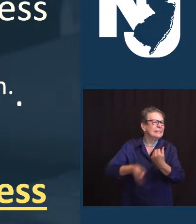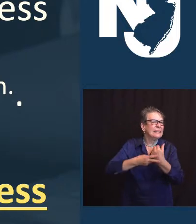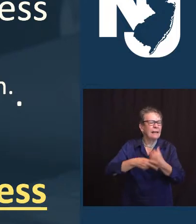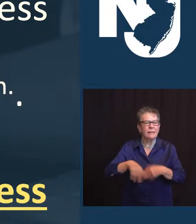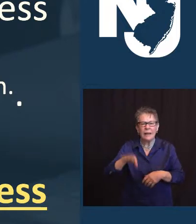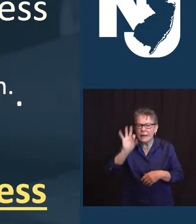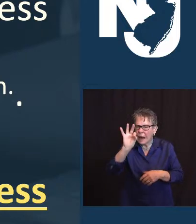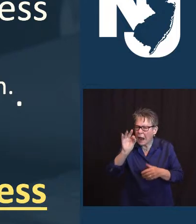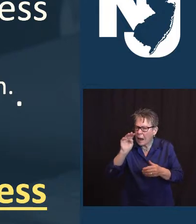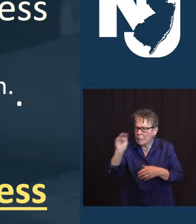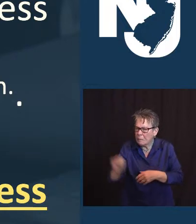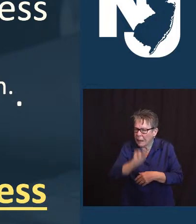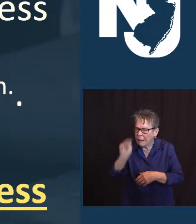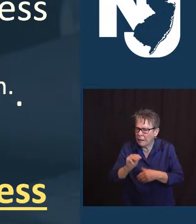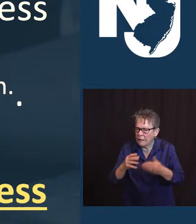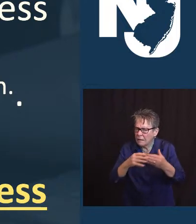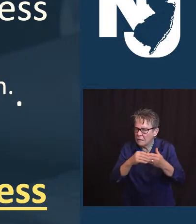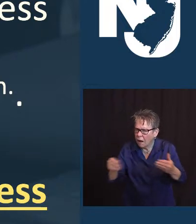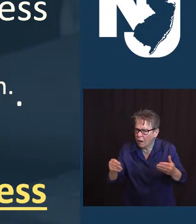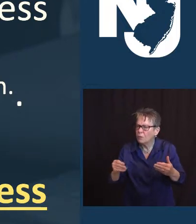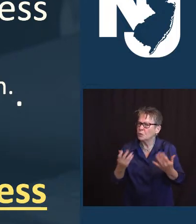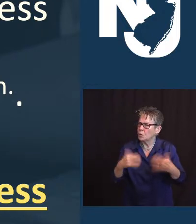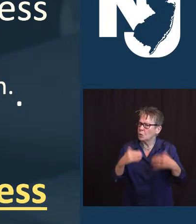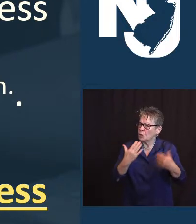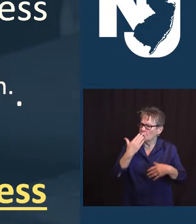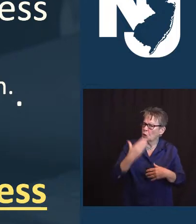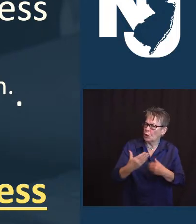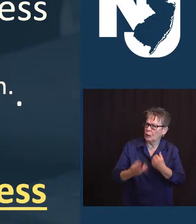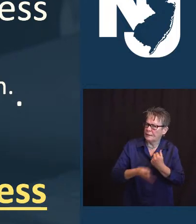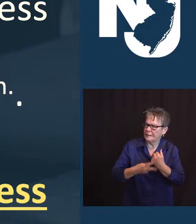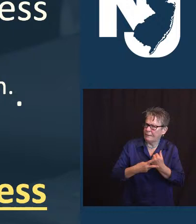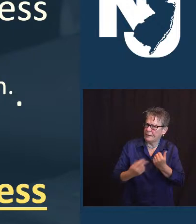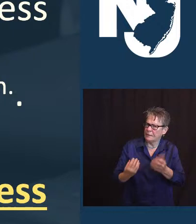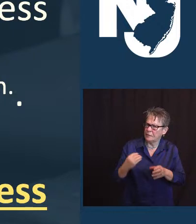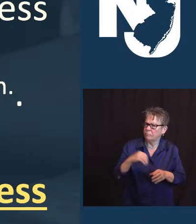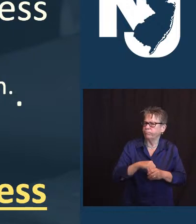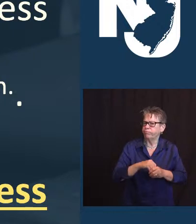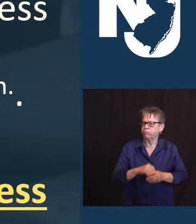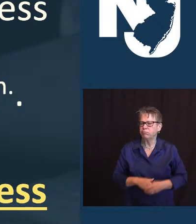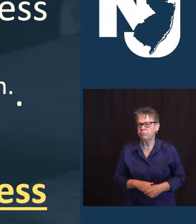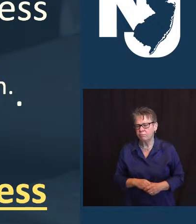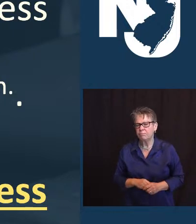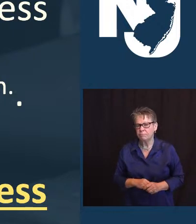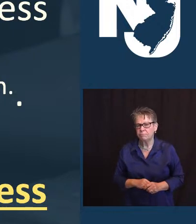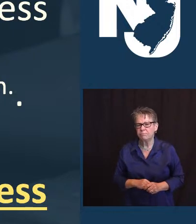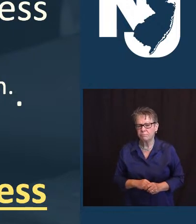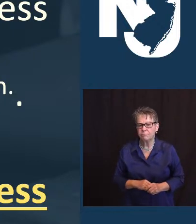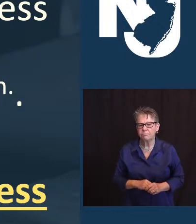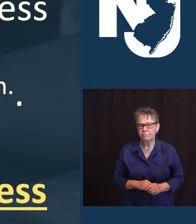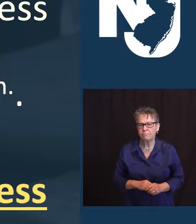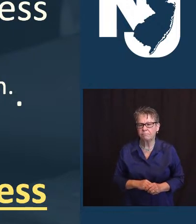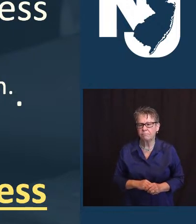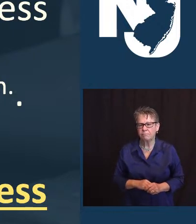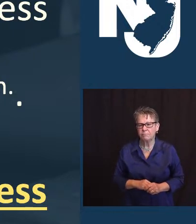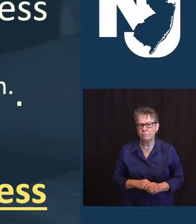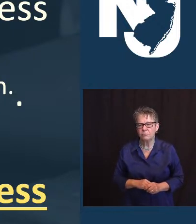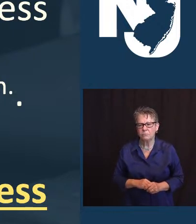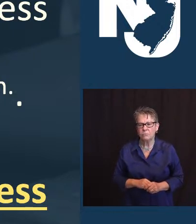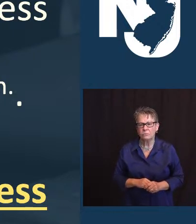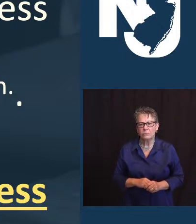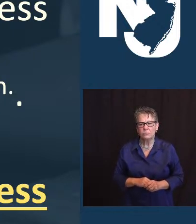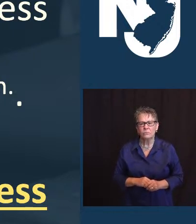covid19.nj.gov/PPE access. And while we're on the topic of the EDA's support programs, let's highlight one of the